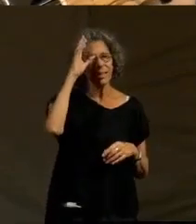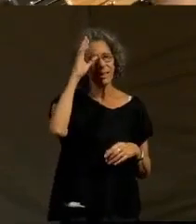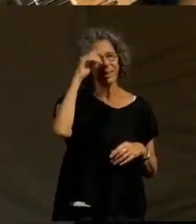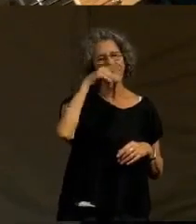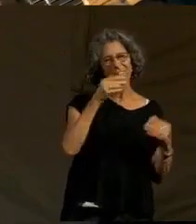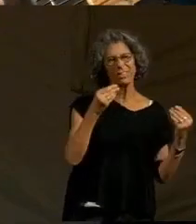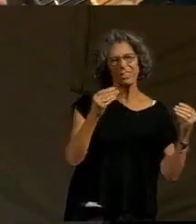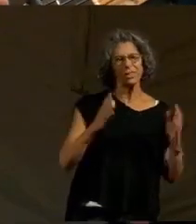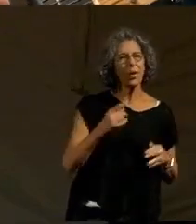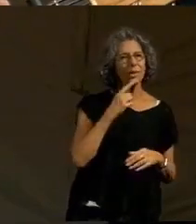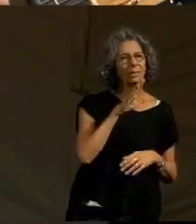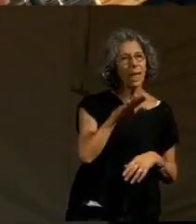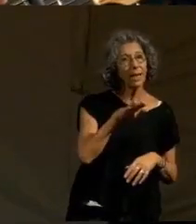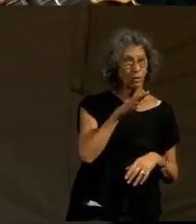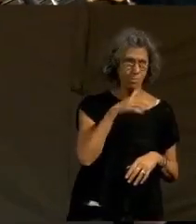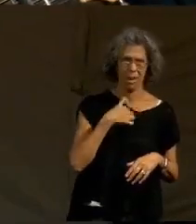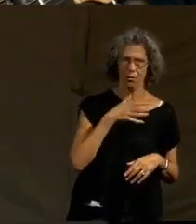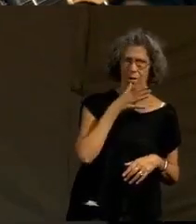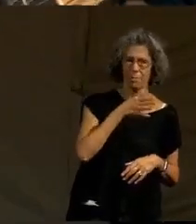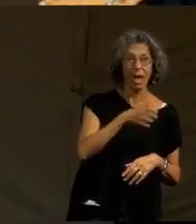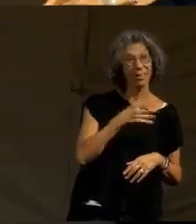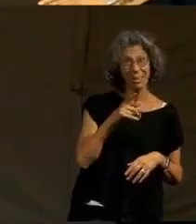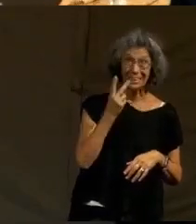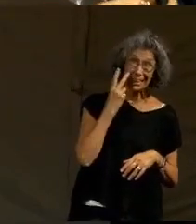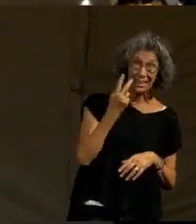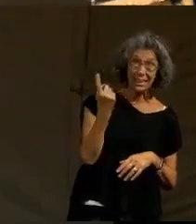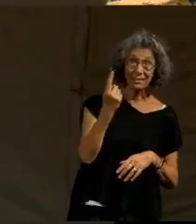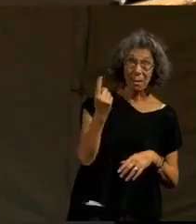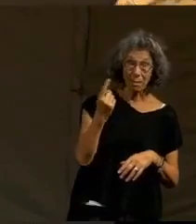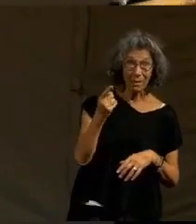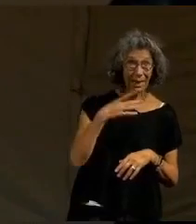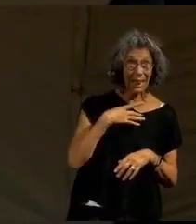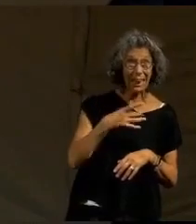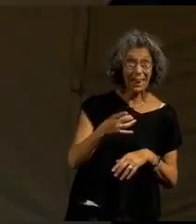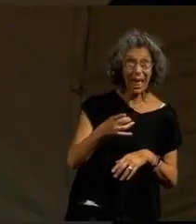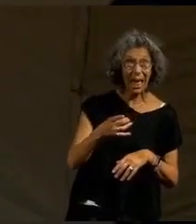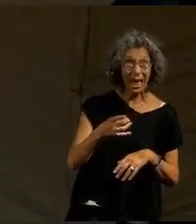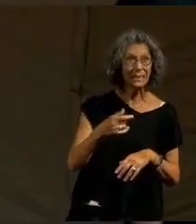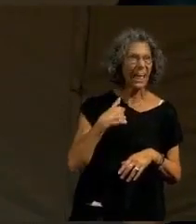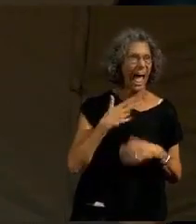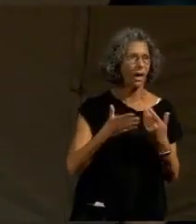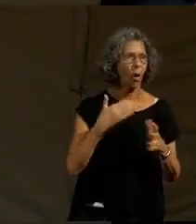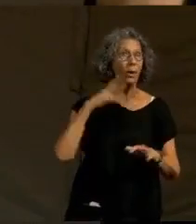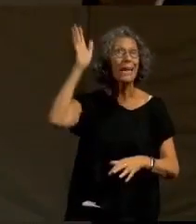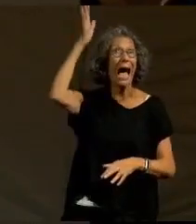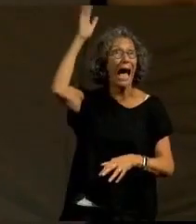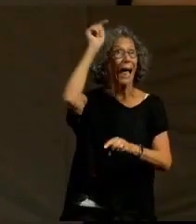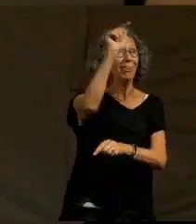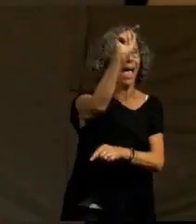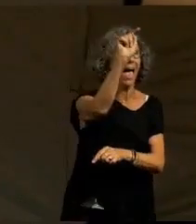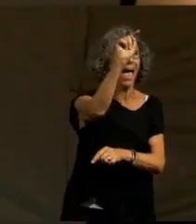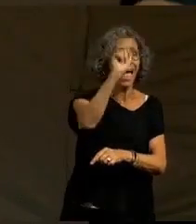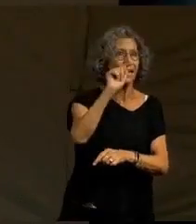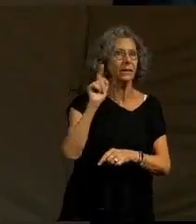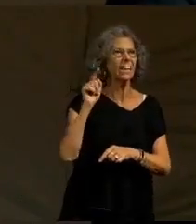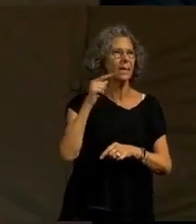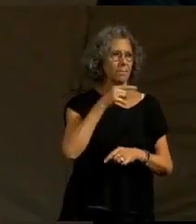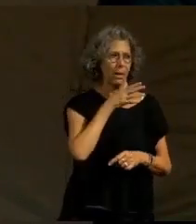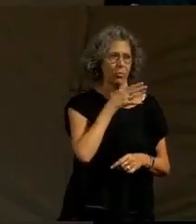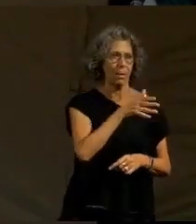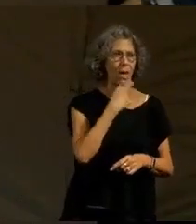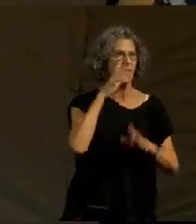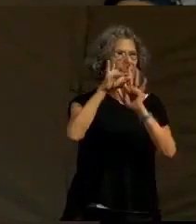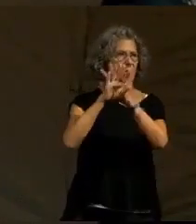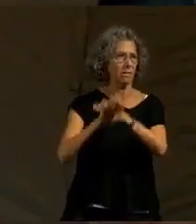likes? She said, I don't know. He seemed to like, and I almost raised my hand and said, put your hand down. He seemed like that